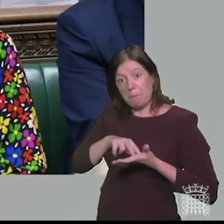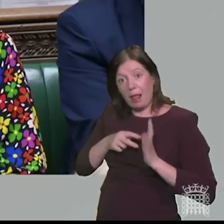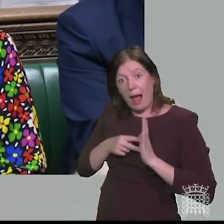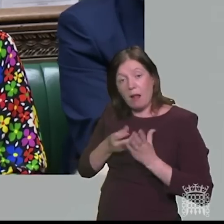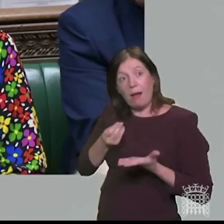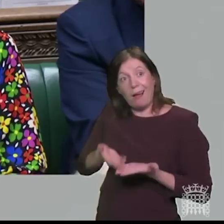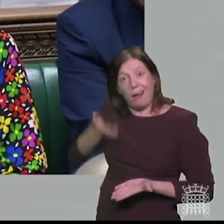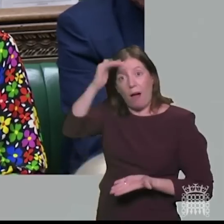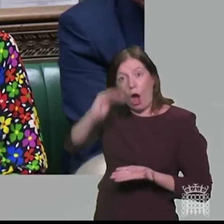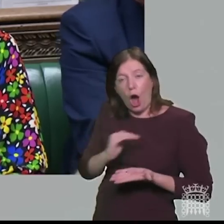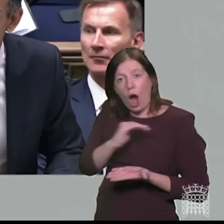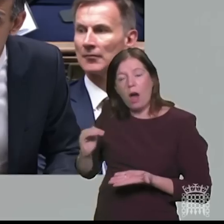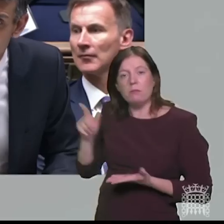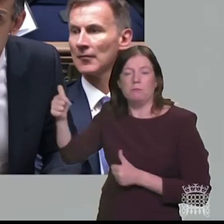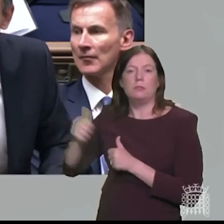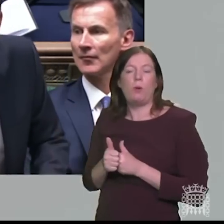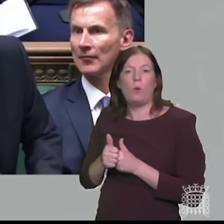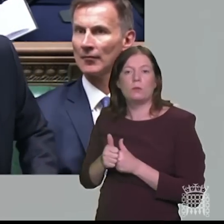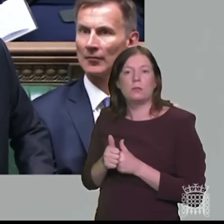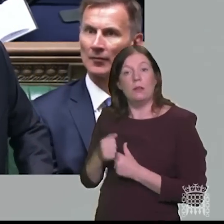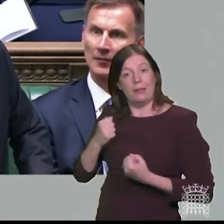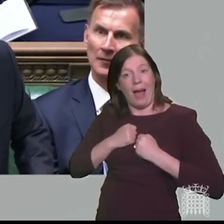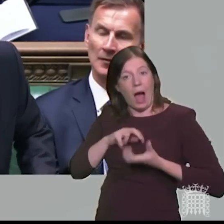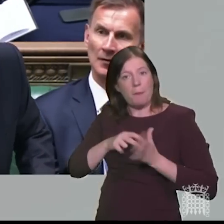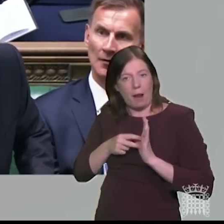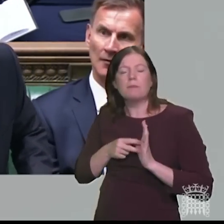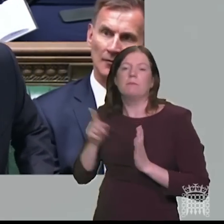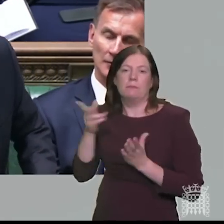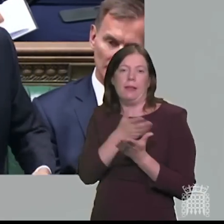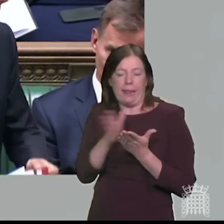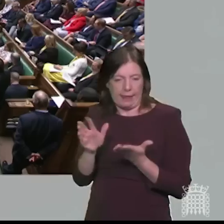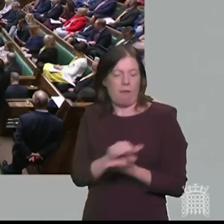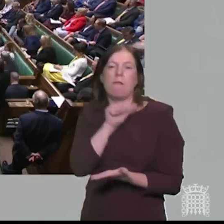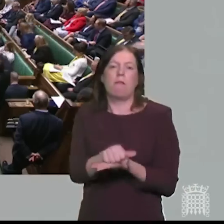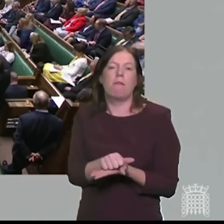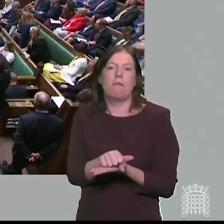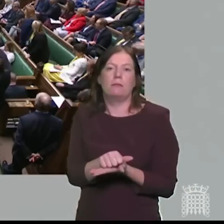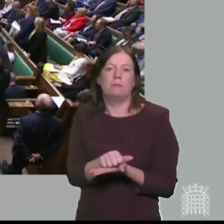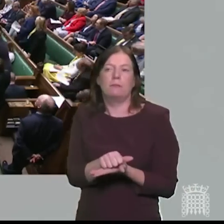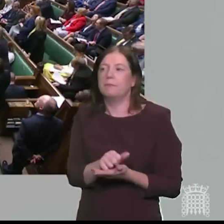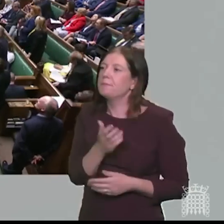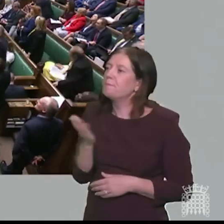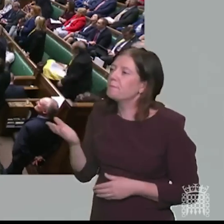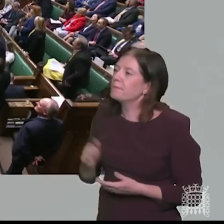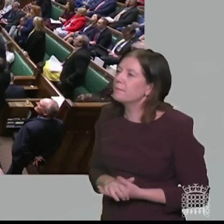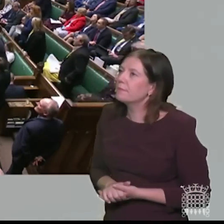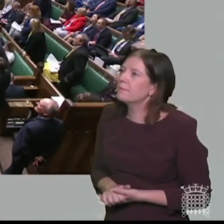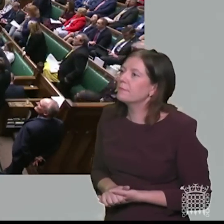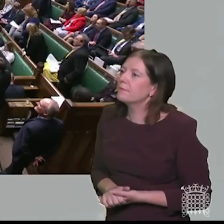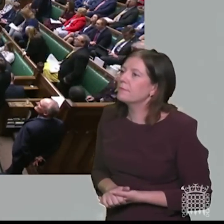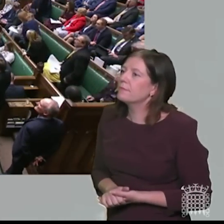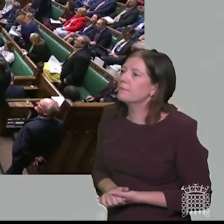halve inflation, and they called our steps both decisive and responsible. Jonathan Lord. Mr.